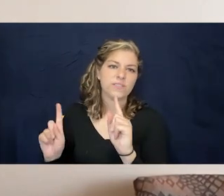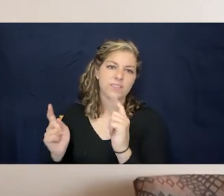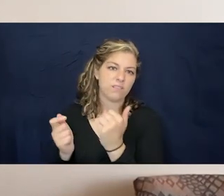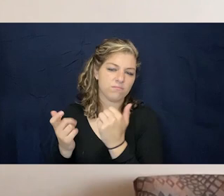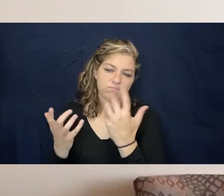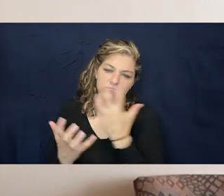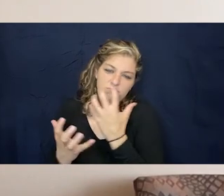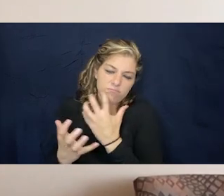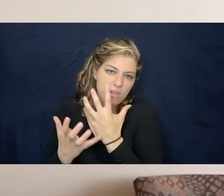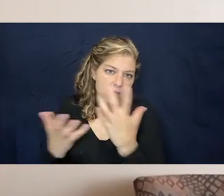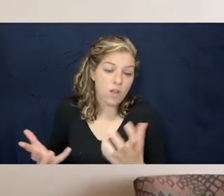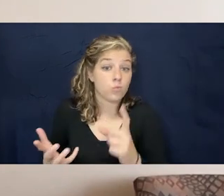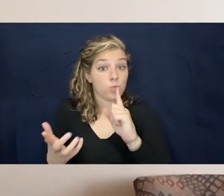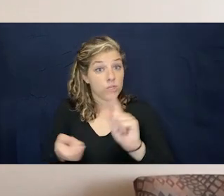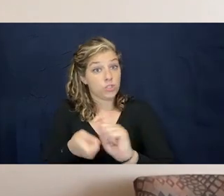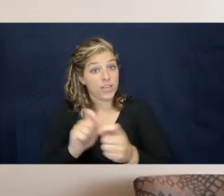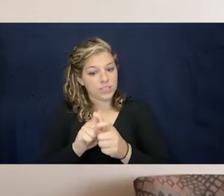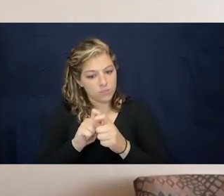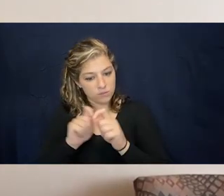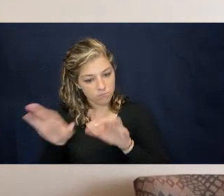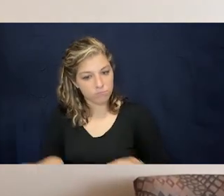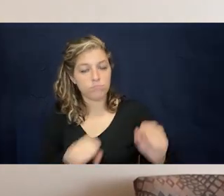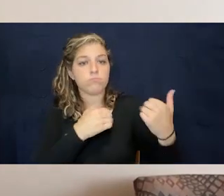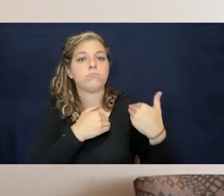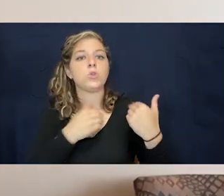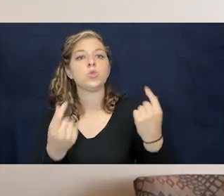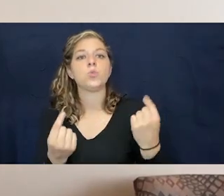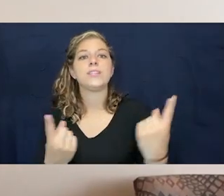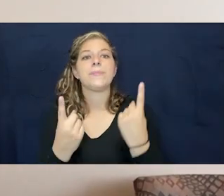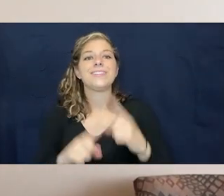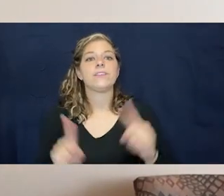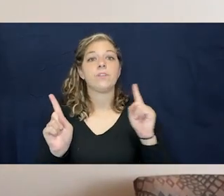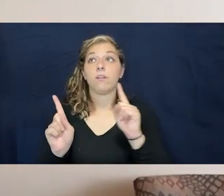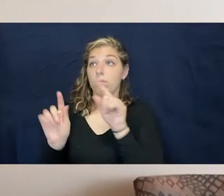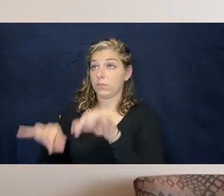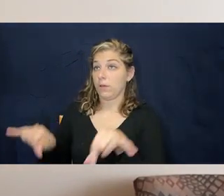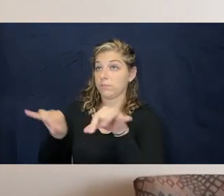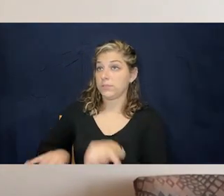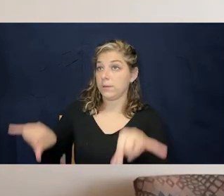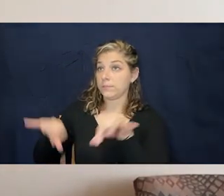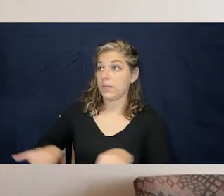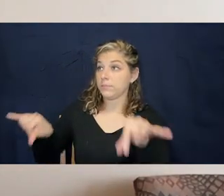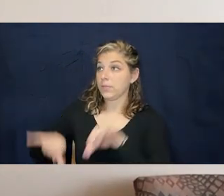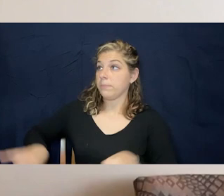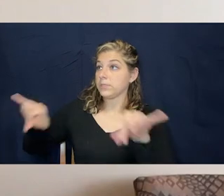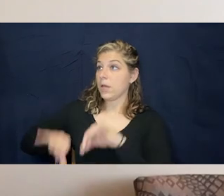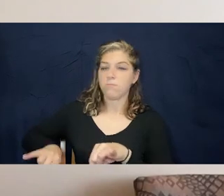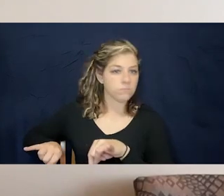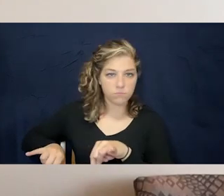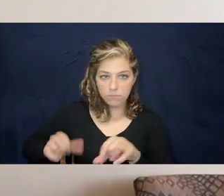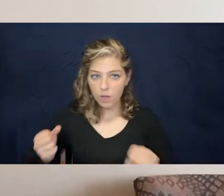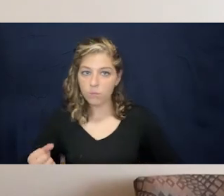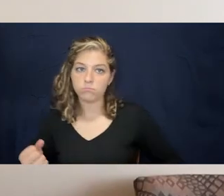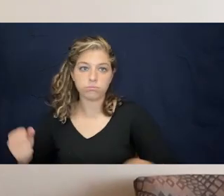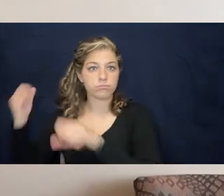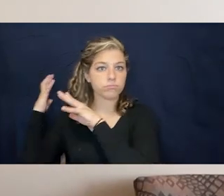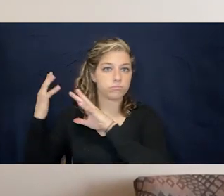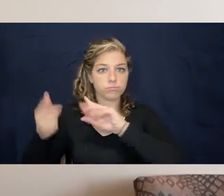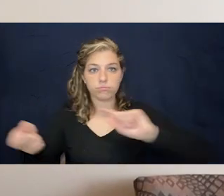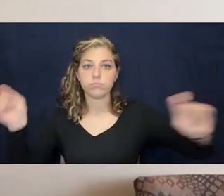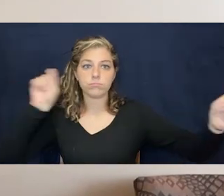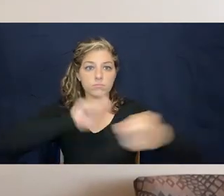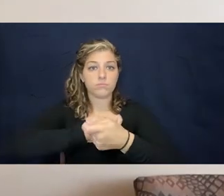where Dr. Perlman has achieved everything. Real change is doing something totally different, not simply doing the same thing